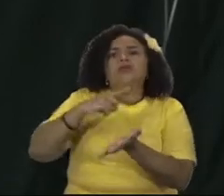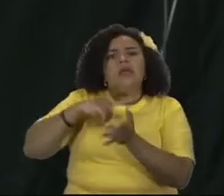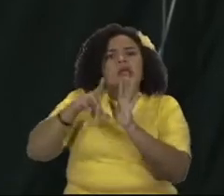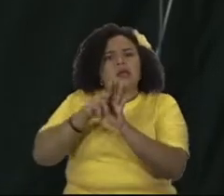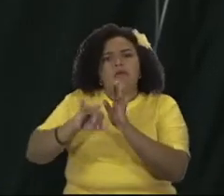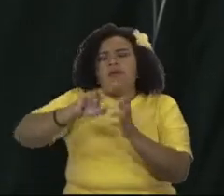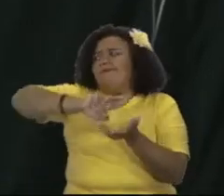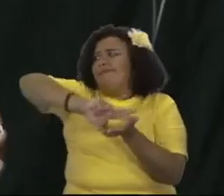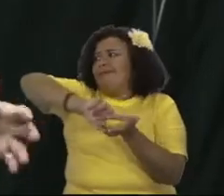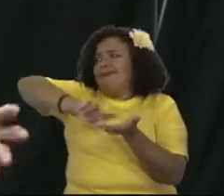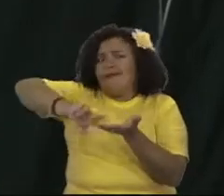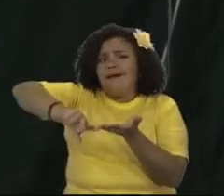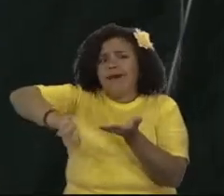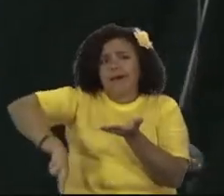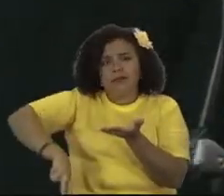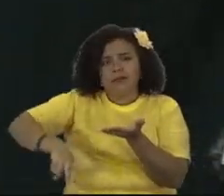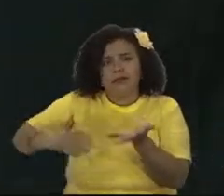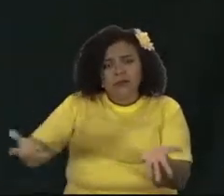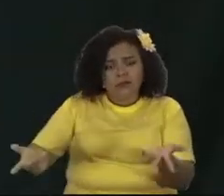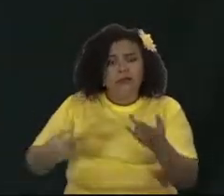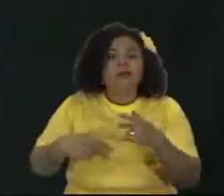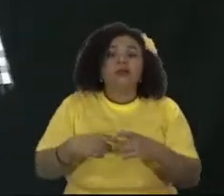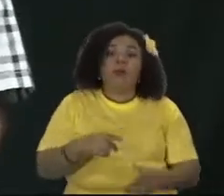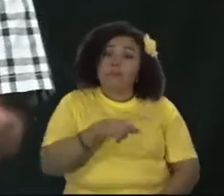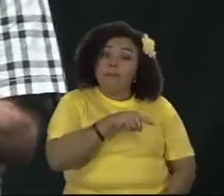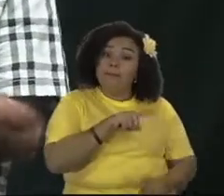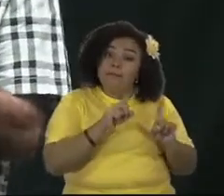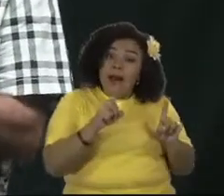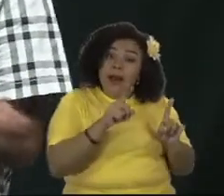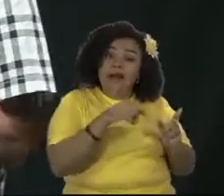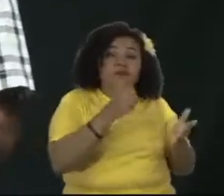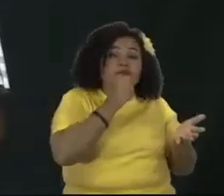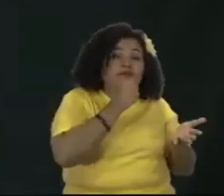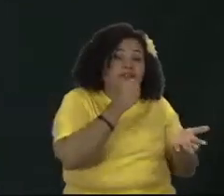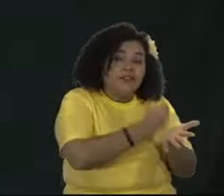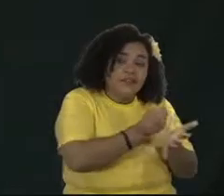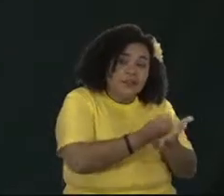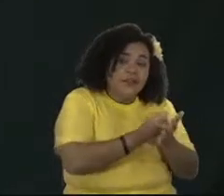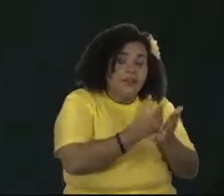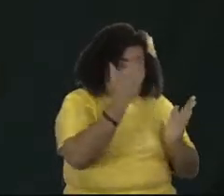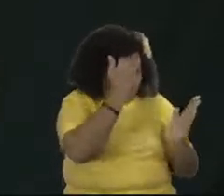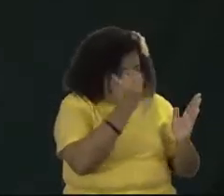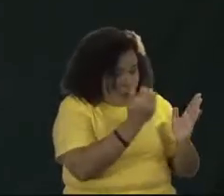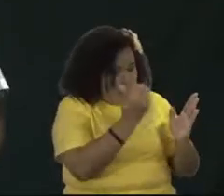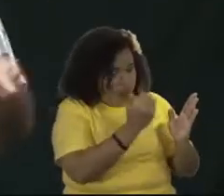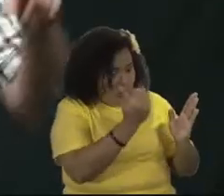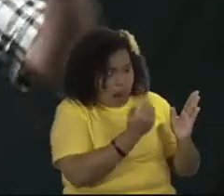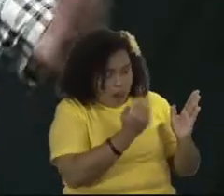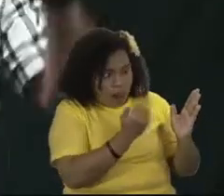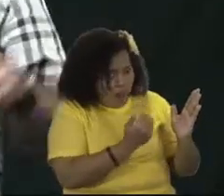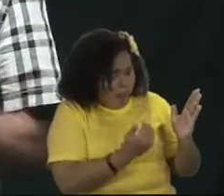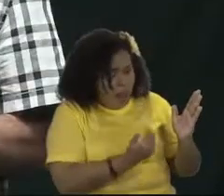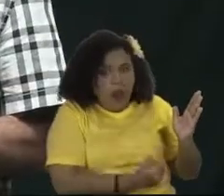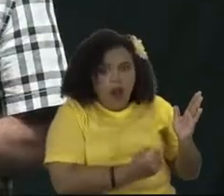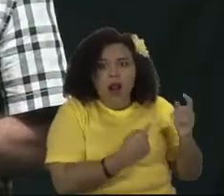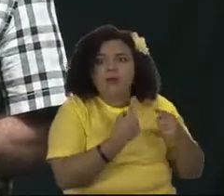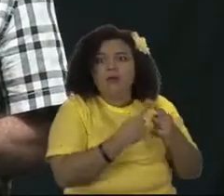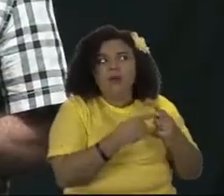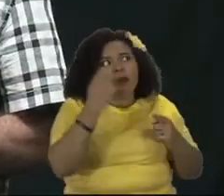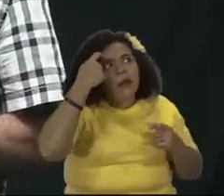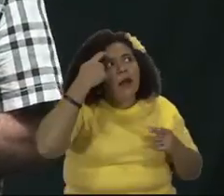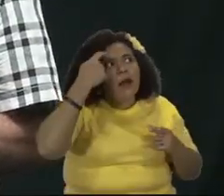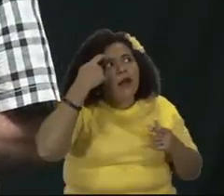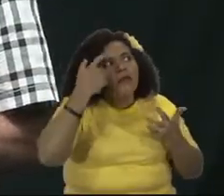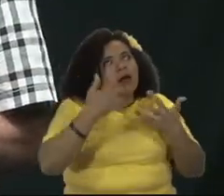one. But in the old, we try to fulfill the God, to reach